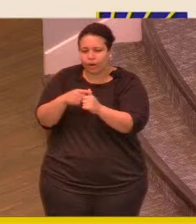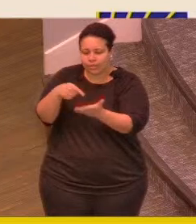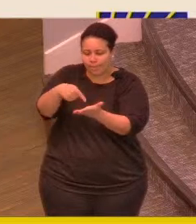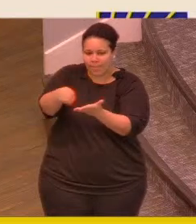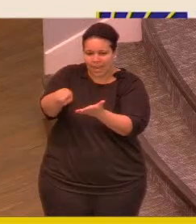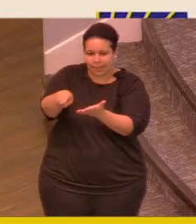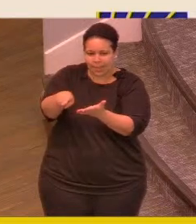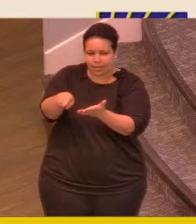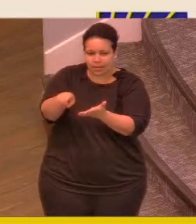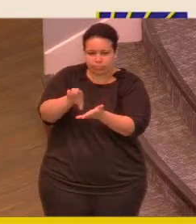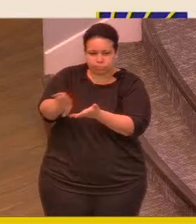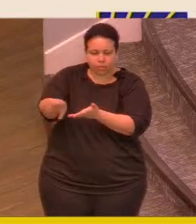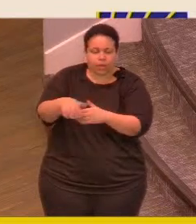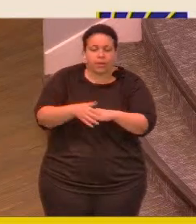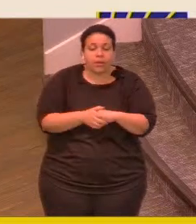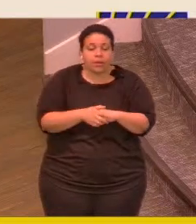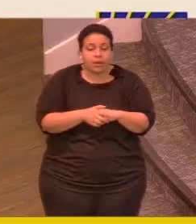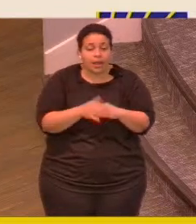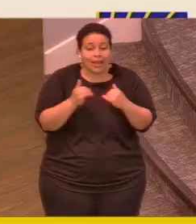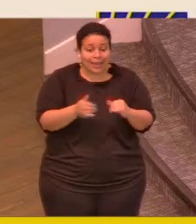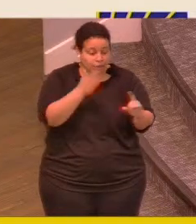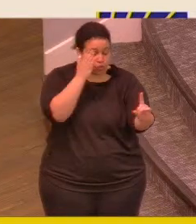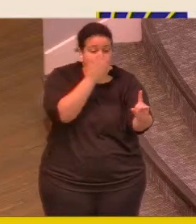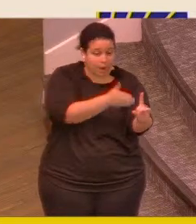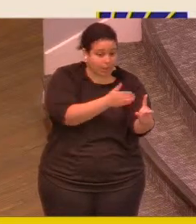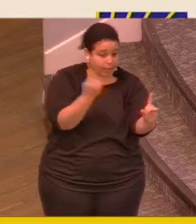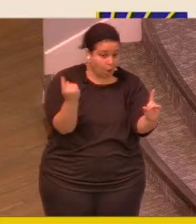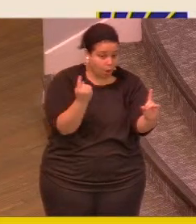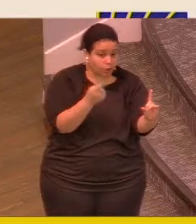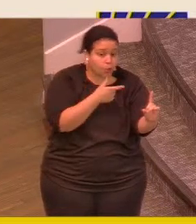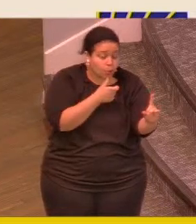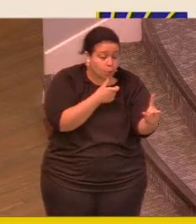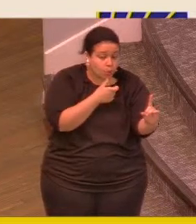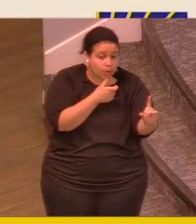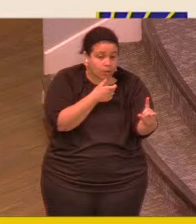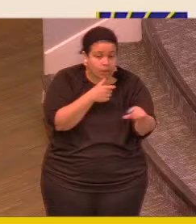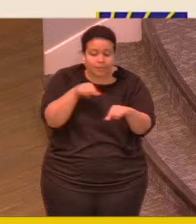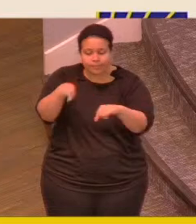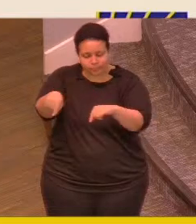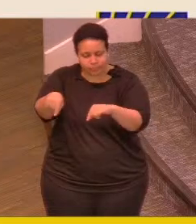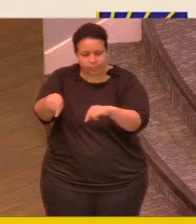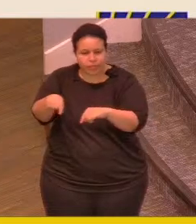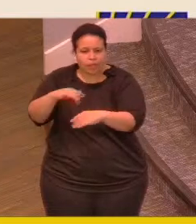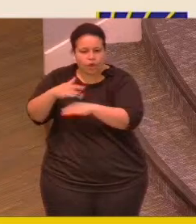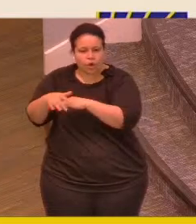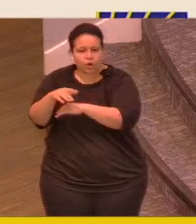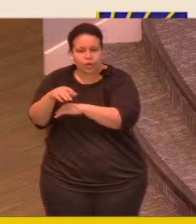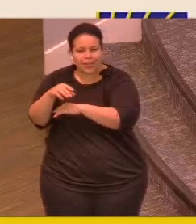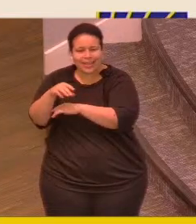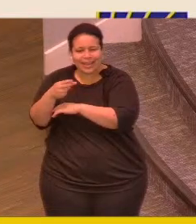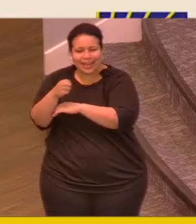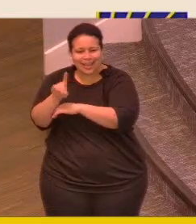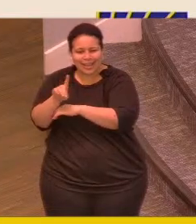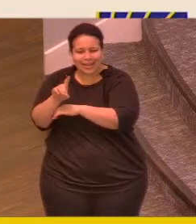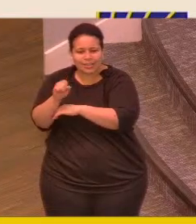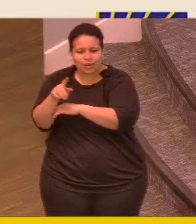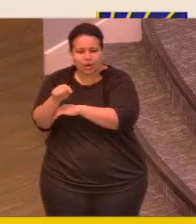only employees that we won't be paying directly are the early Head Start and Head Start folks that are going to be paid directly from DECAL.